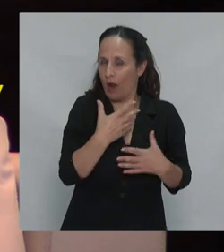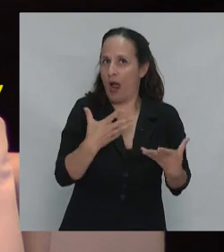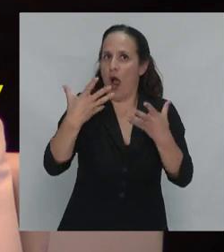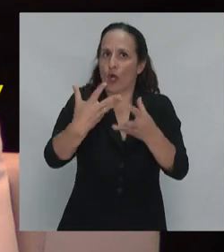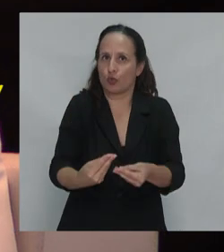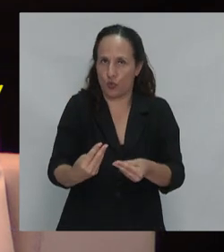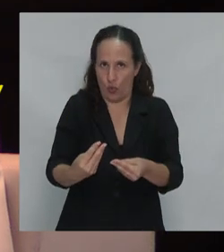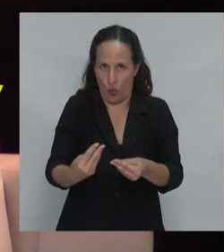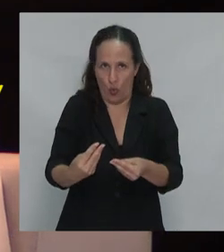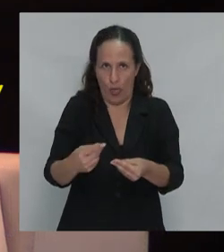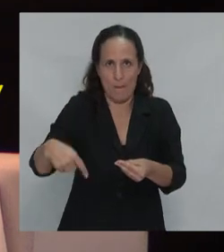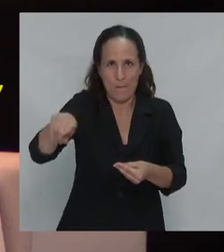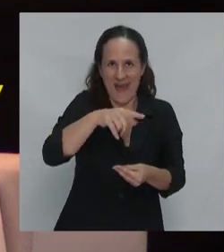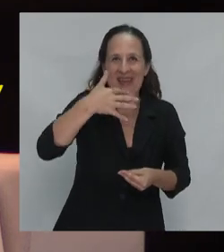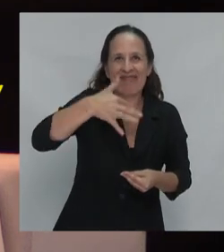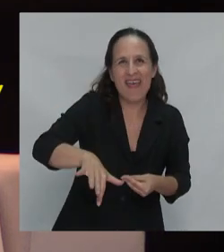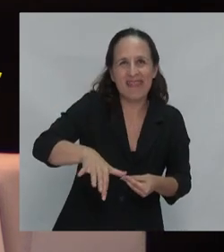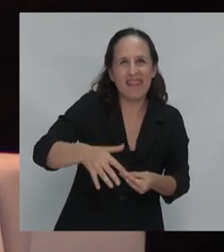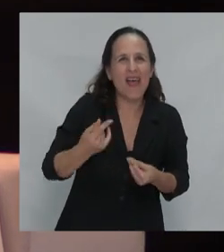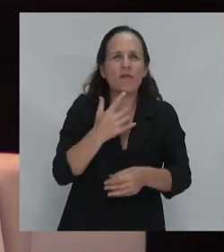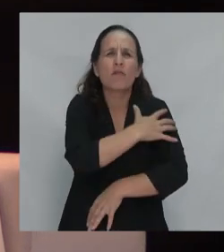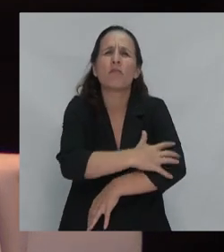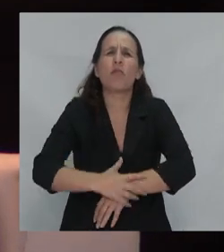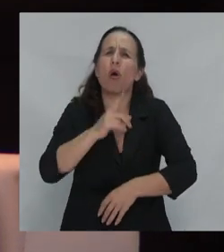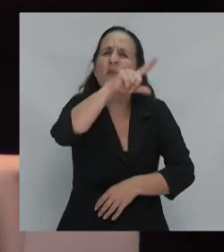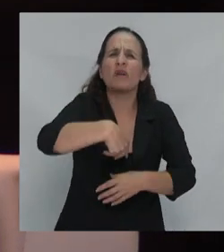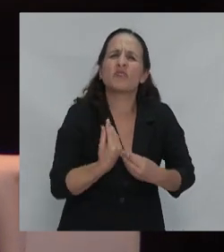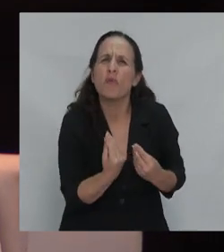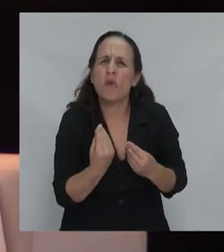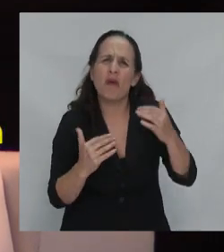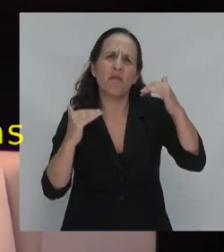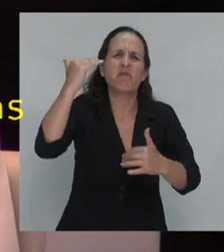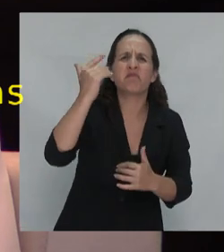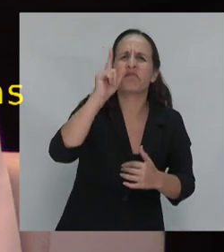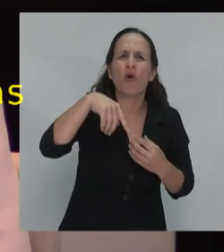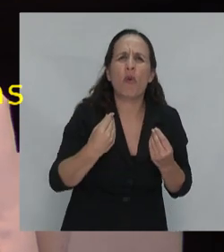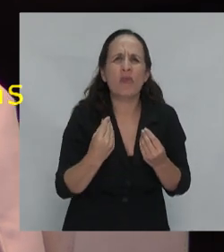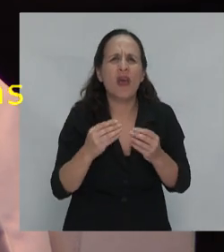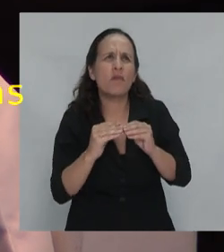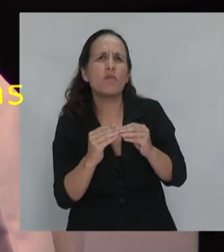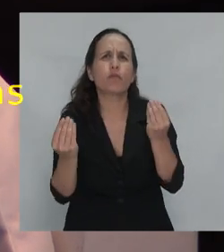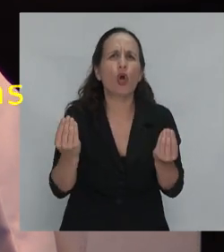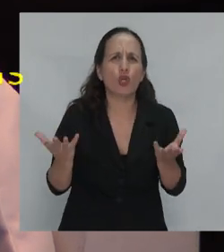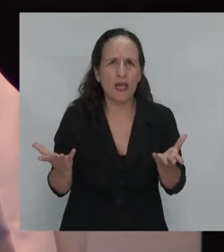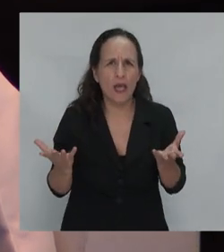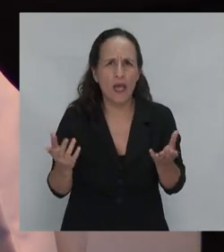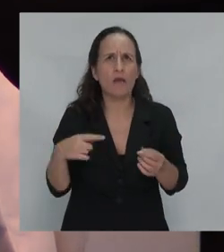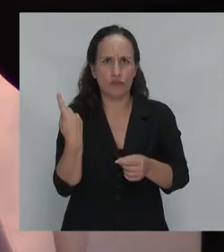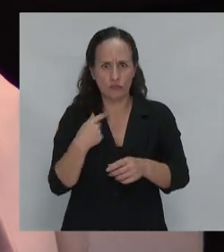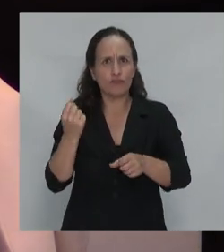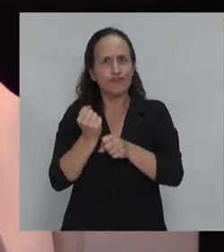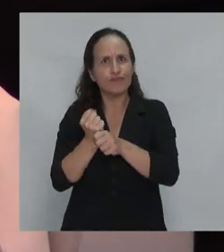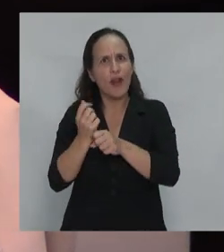and inequality. We try our best also at Oxfam. For example, we know for certain, and we have